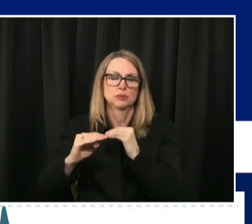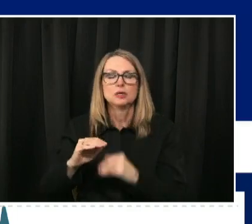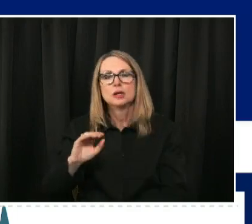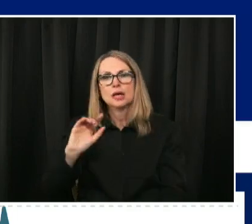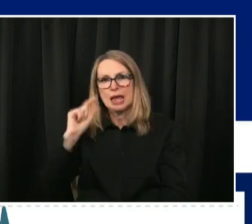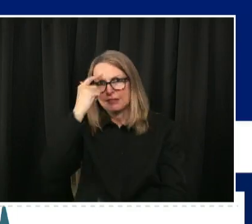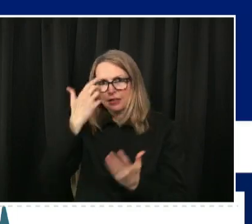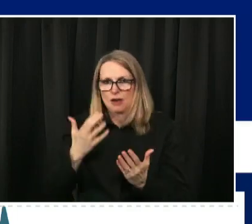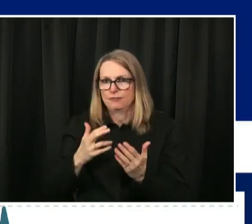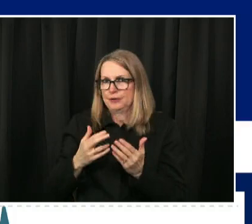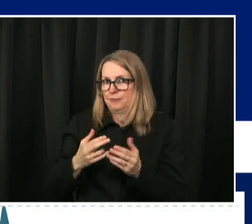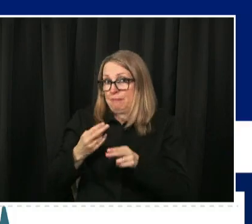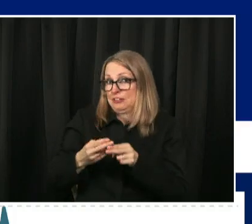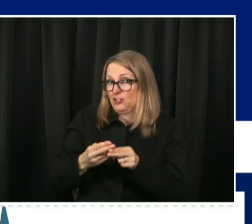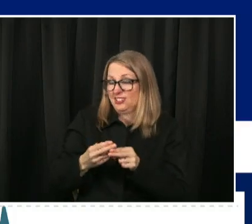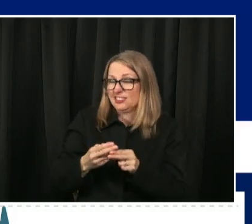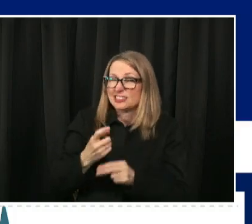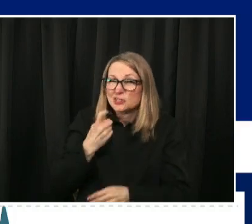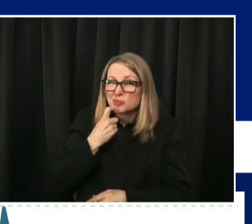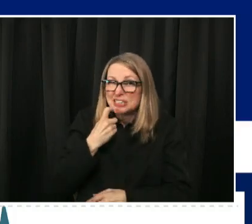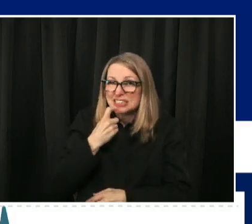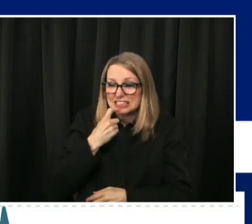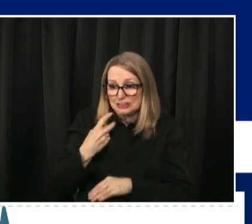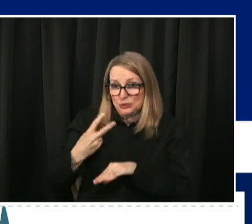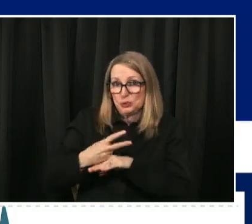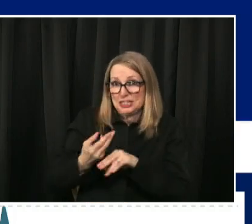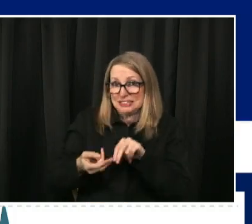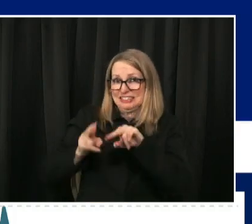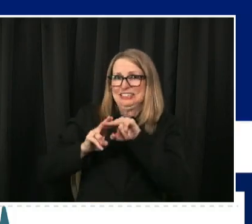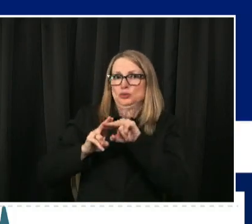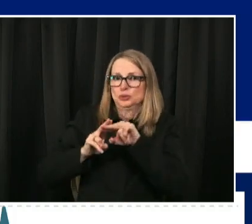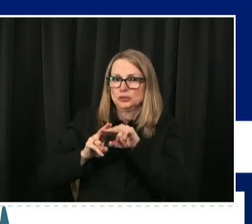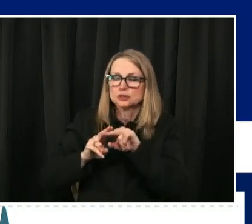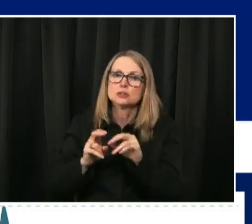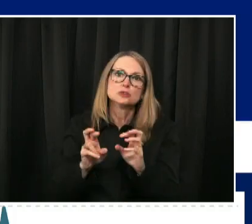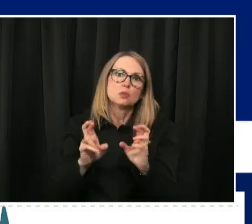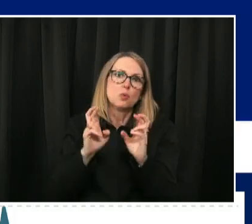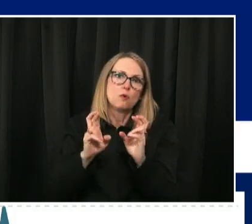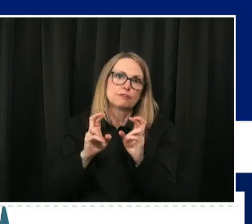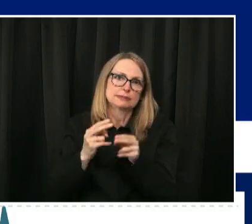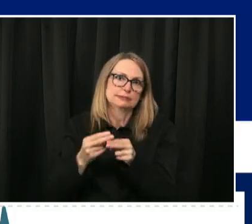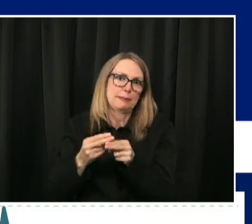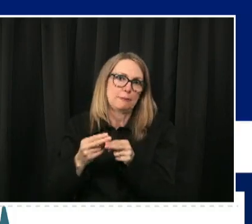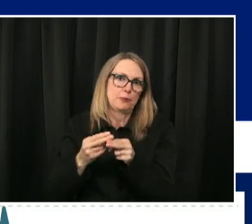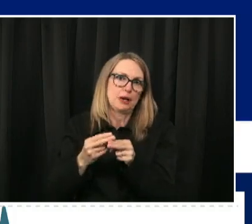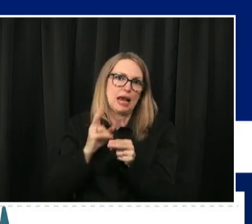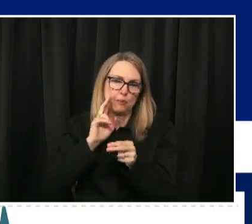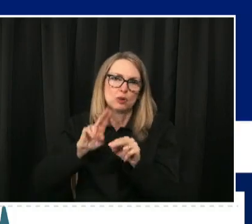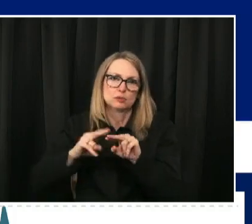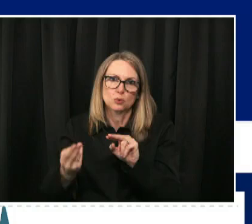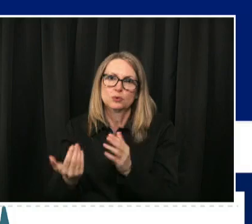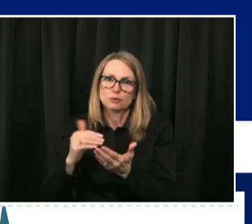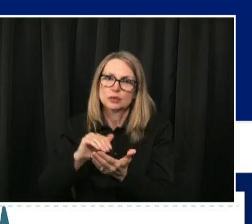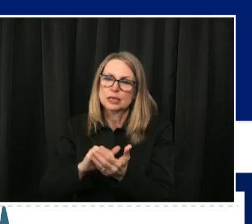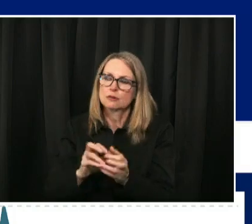days, we've actually seen a bit of an increase in hospitalizations in the state. We're hoping that's just a short-term trend and that we'll continue to see these